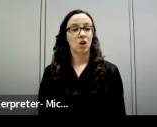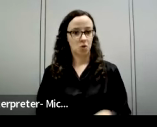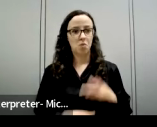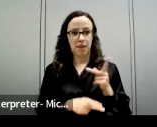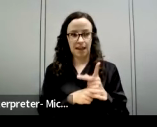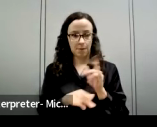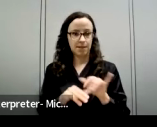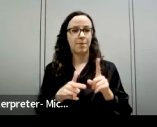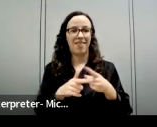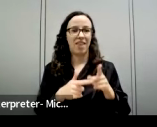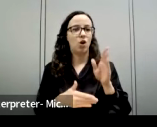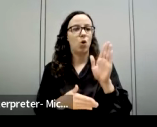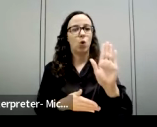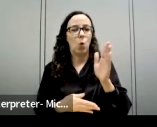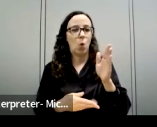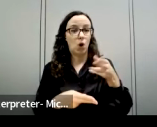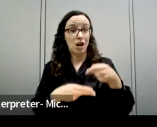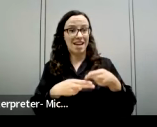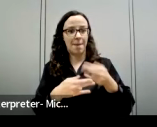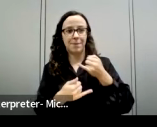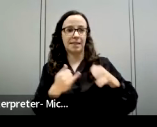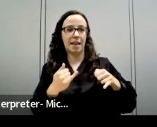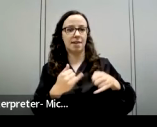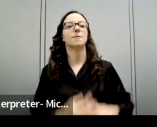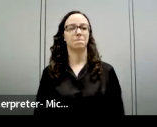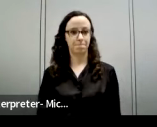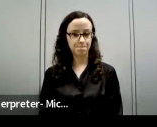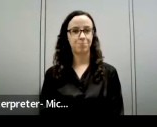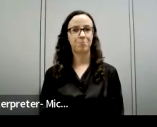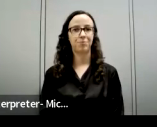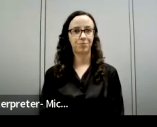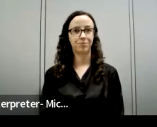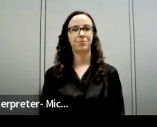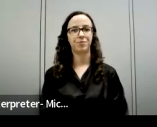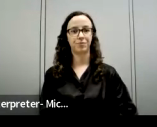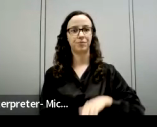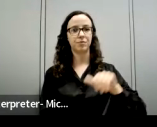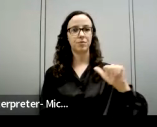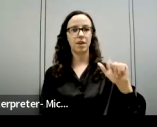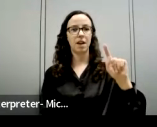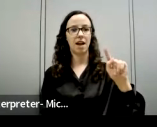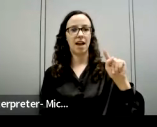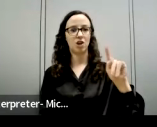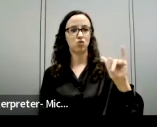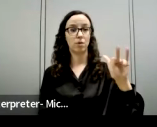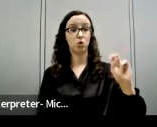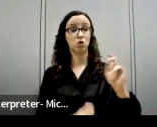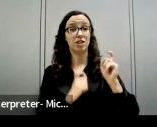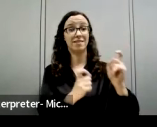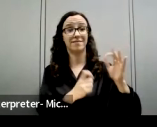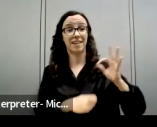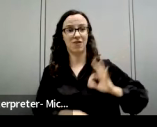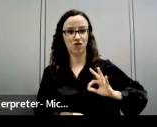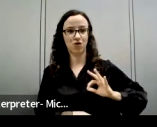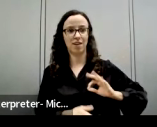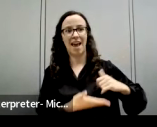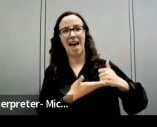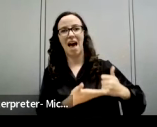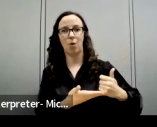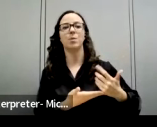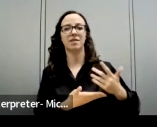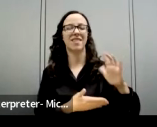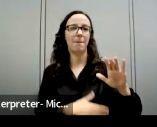you would put your name there, right? So the attribution really helps. I mean, the attribution builder